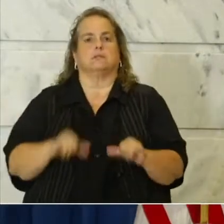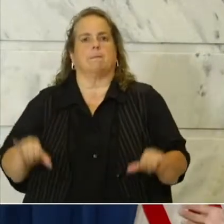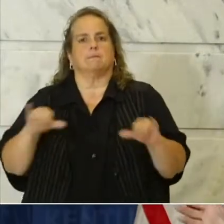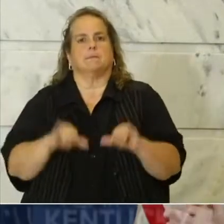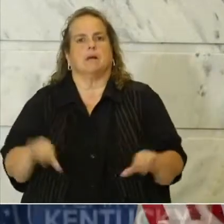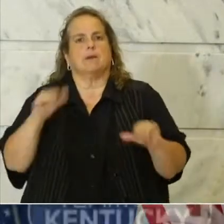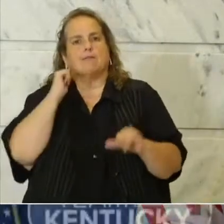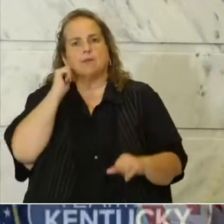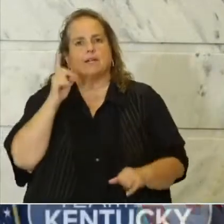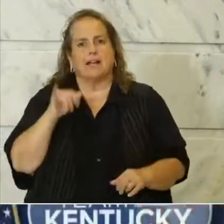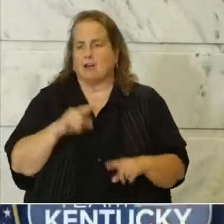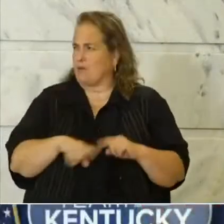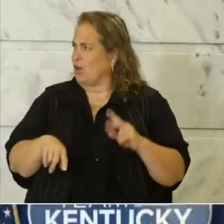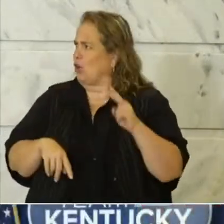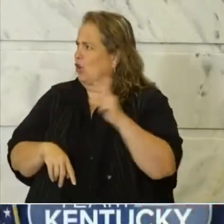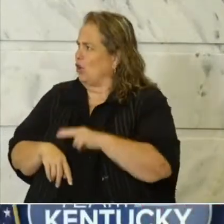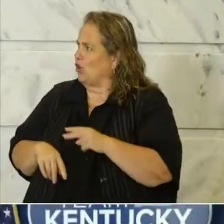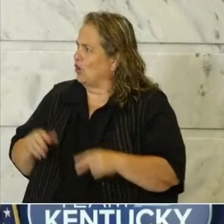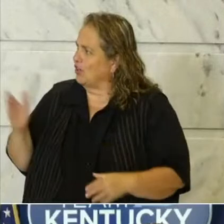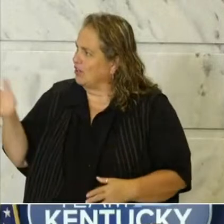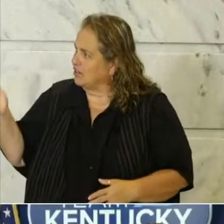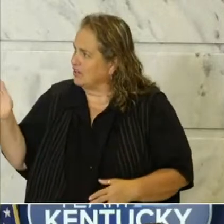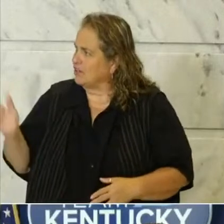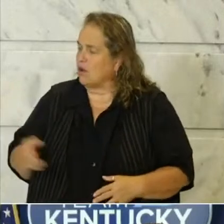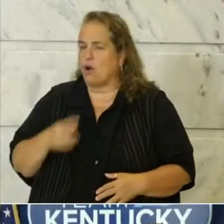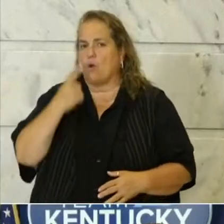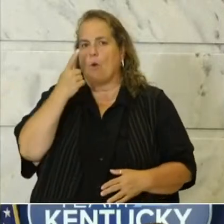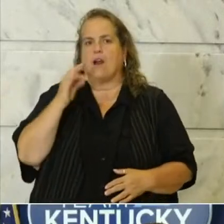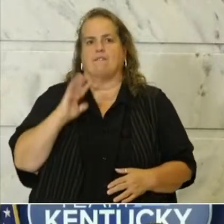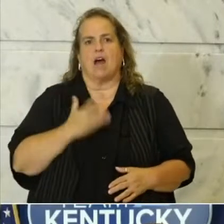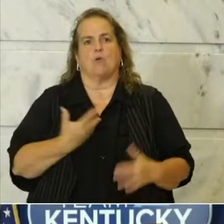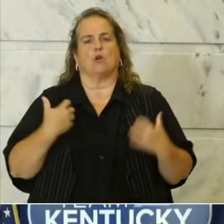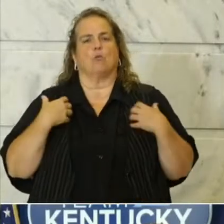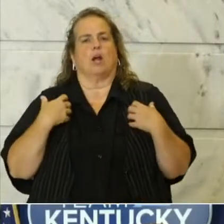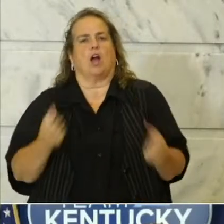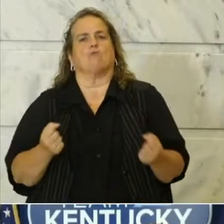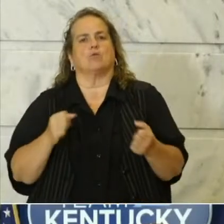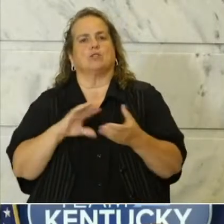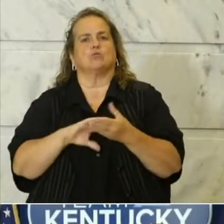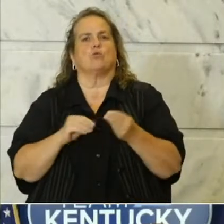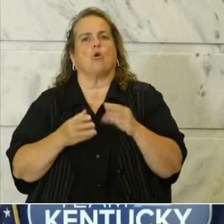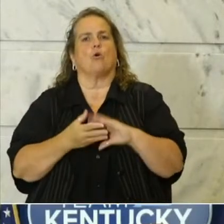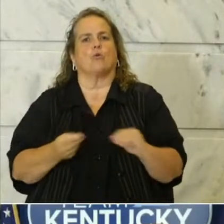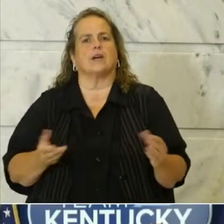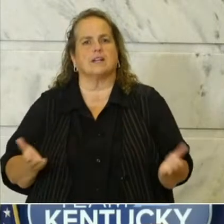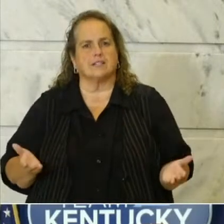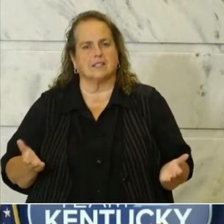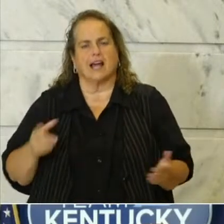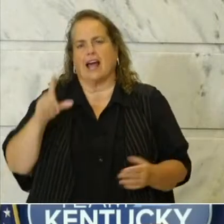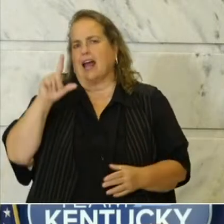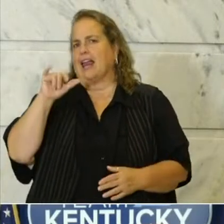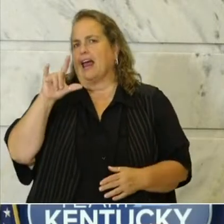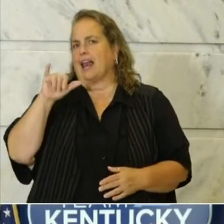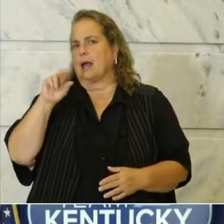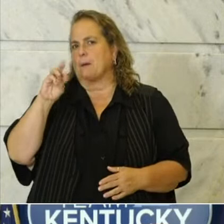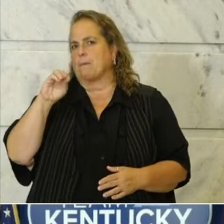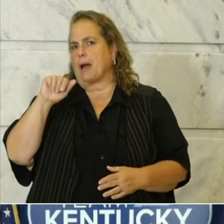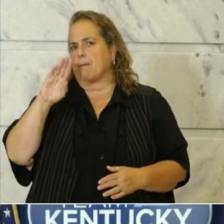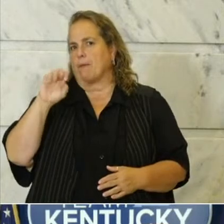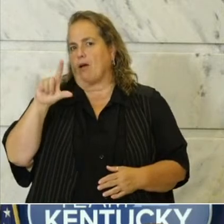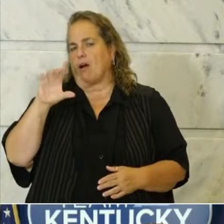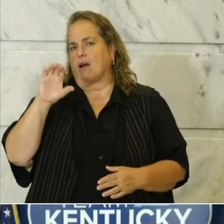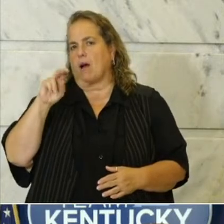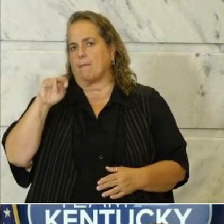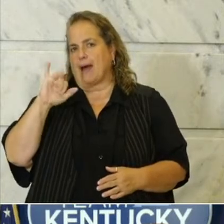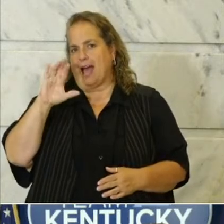But look at this. This is one of our recovery stories. Lily, Mabel, and Bonnie are